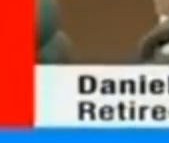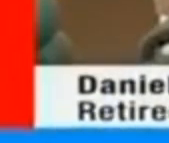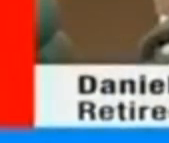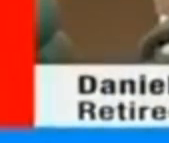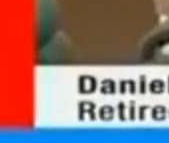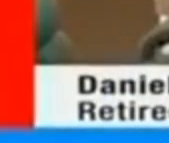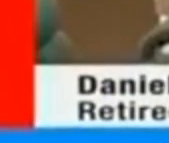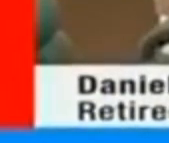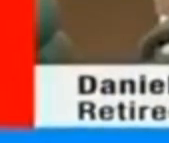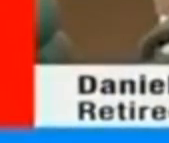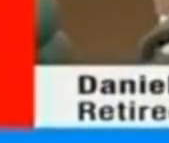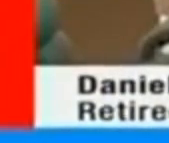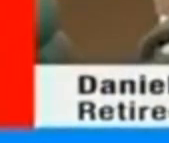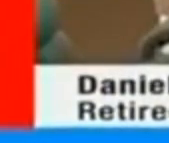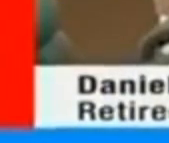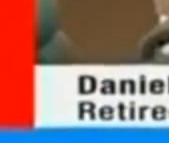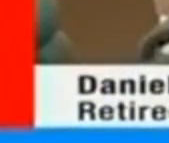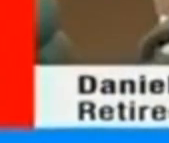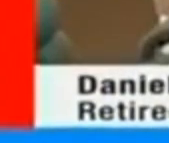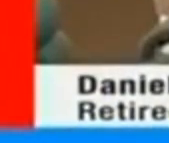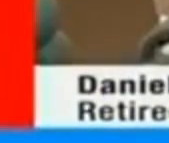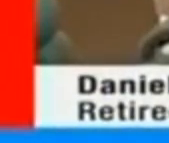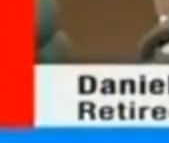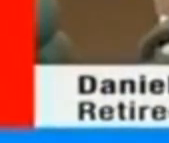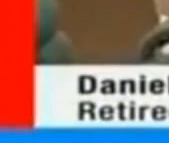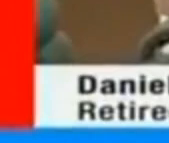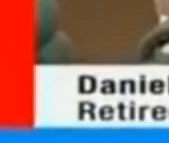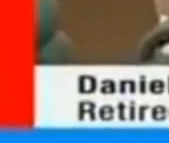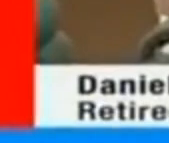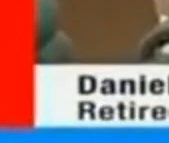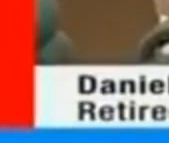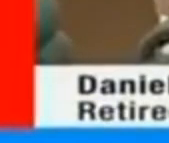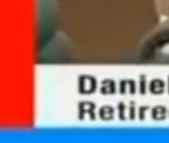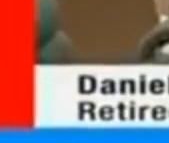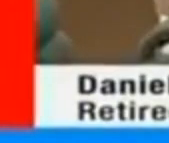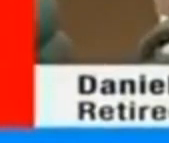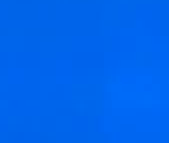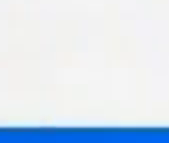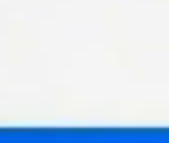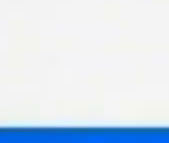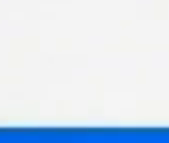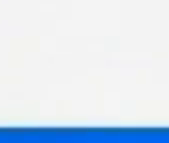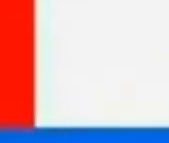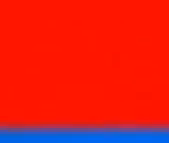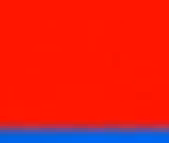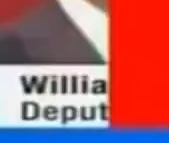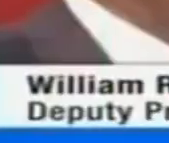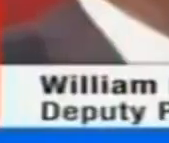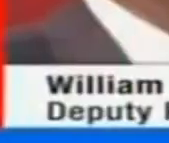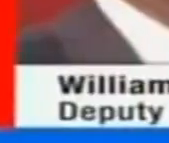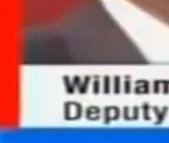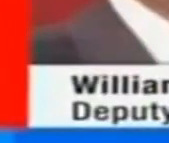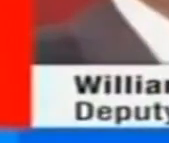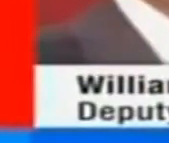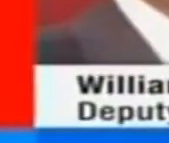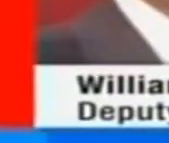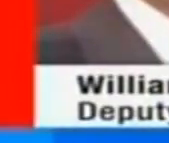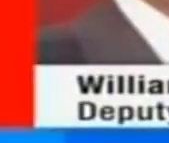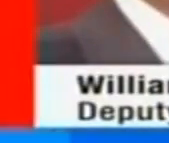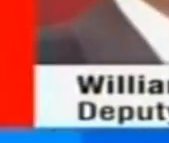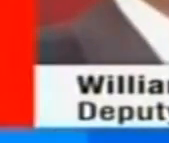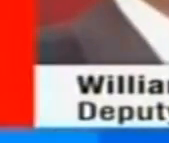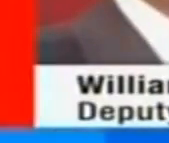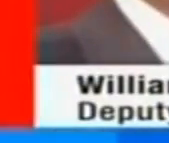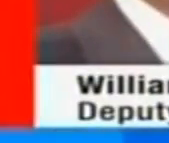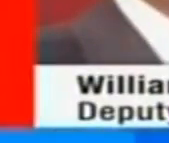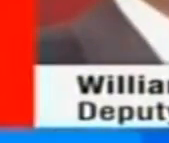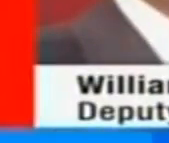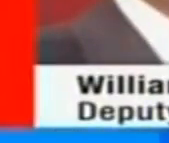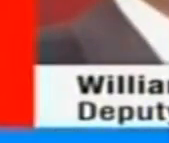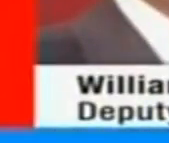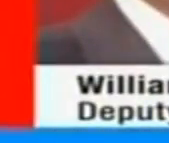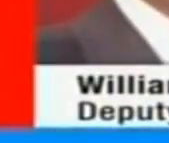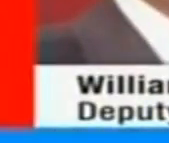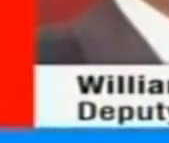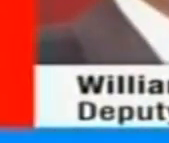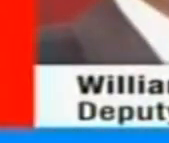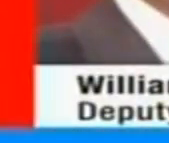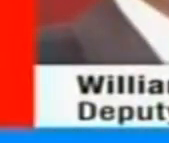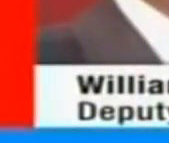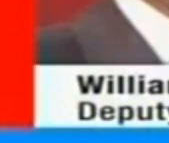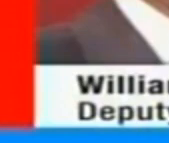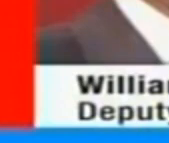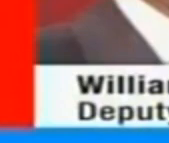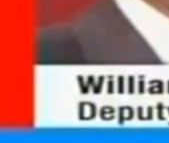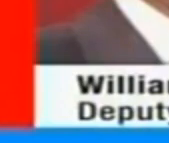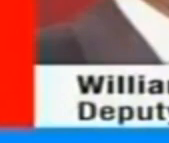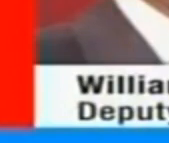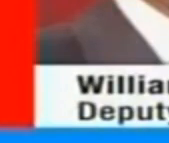the highest levels of civil service and diplomacy. Deputy President William Ruto has termed the late